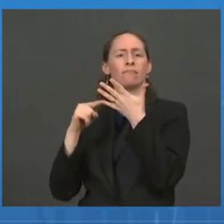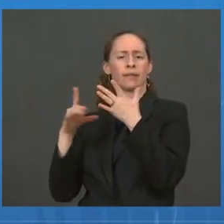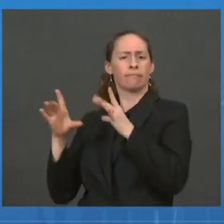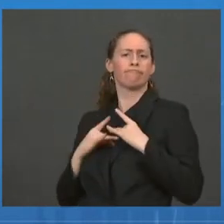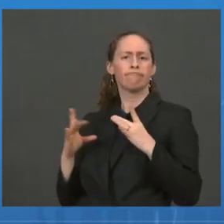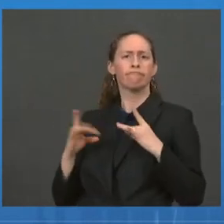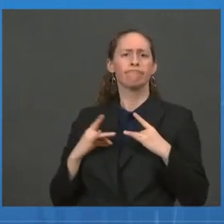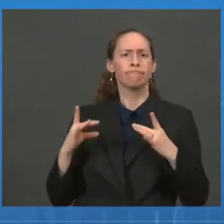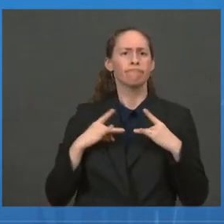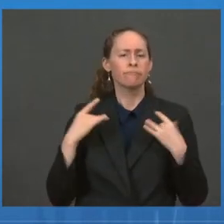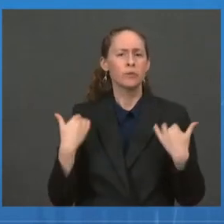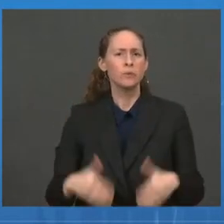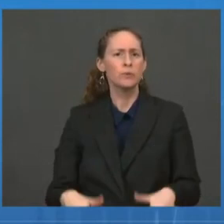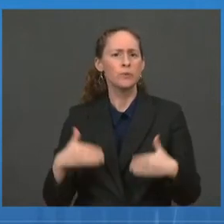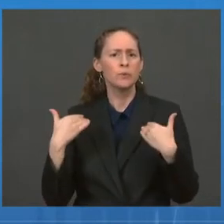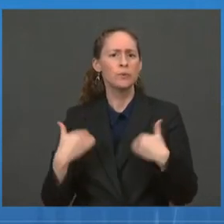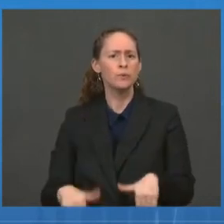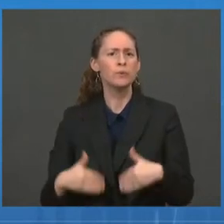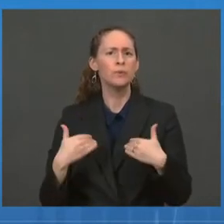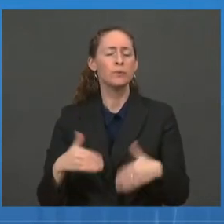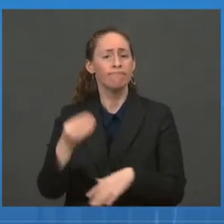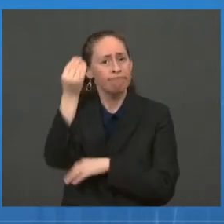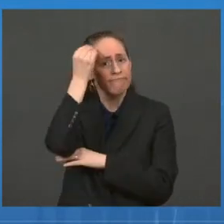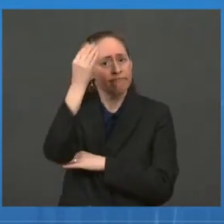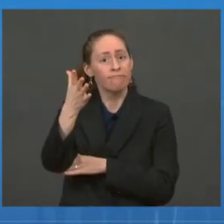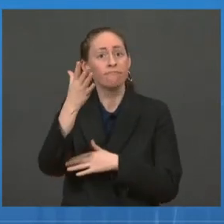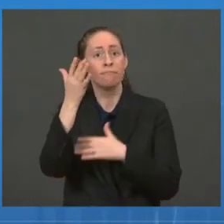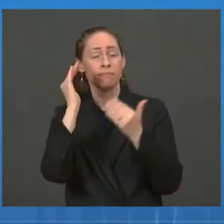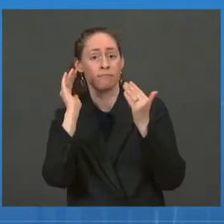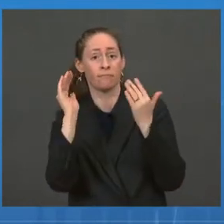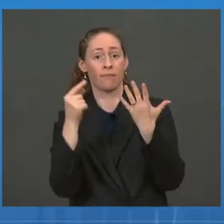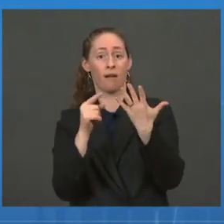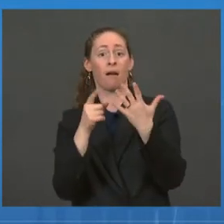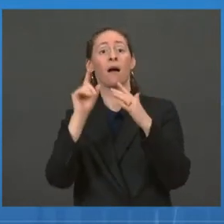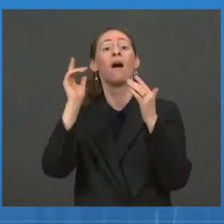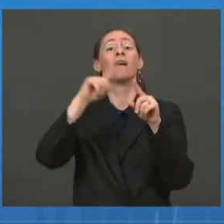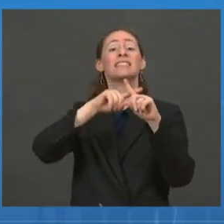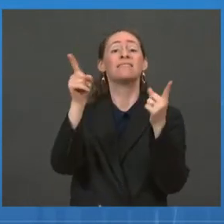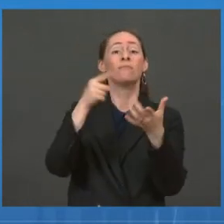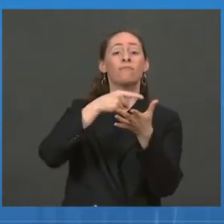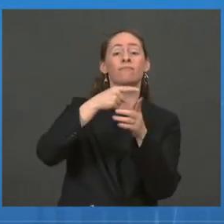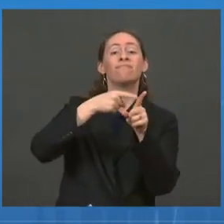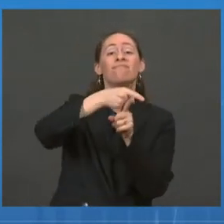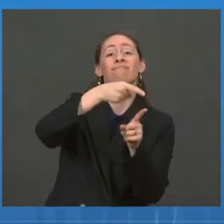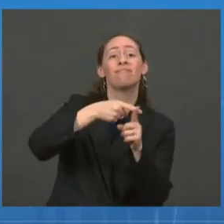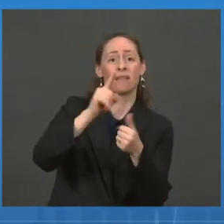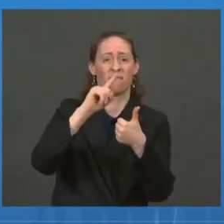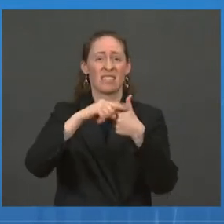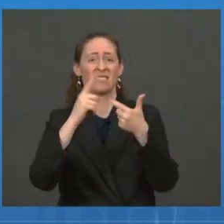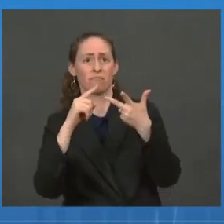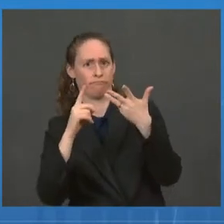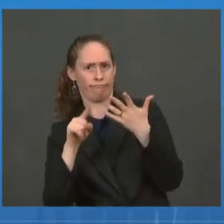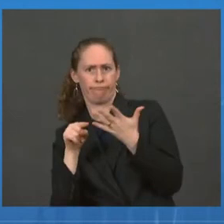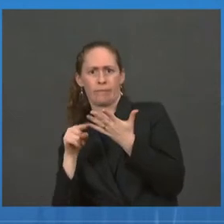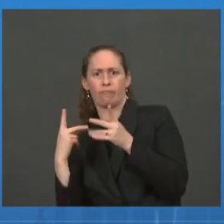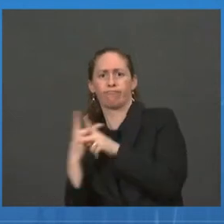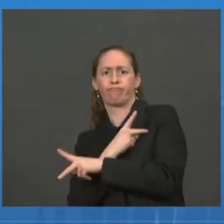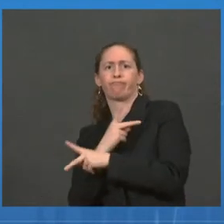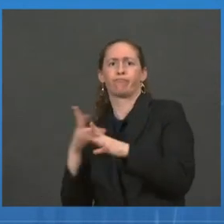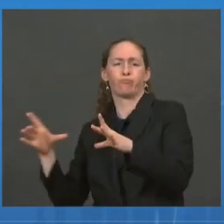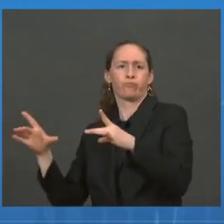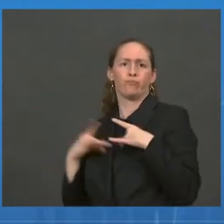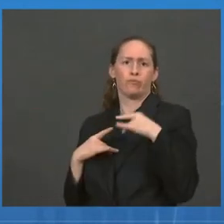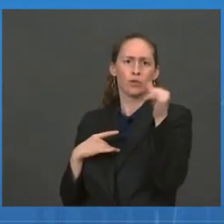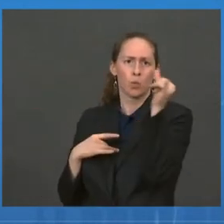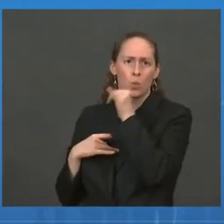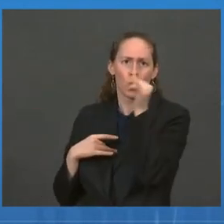some mutations are also found in delta this is not delta it's something different and these mutations